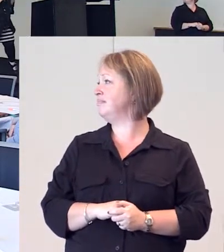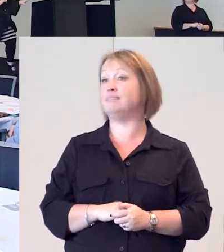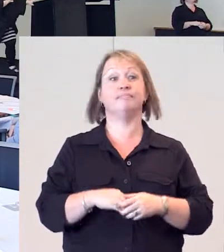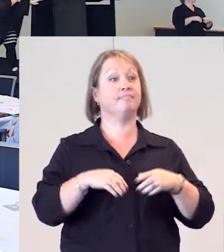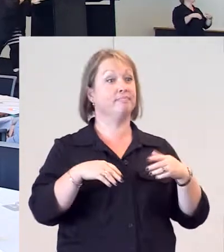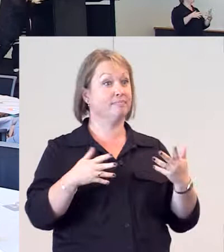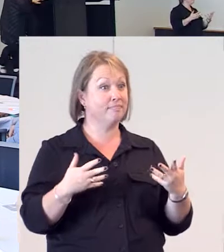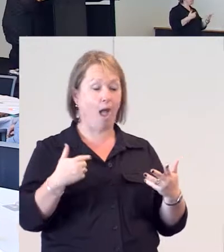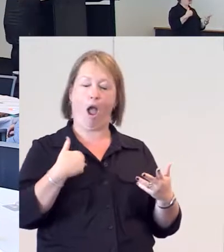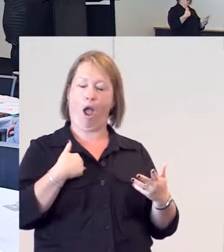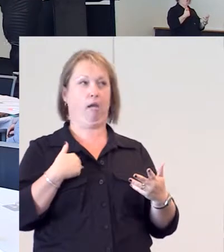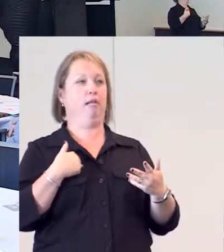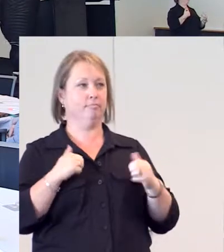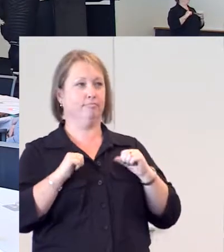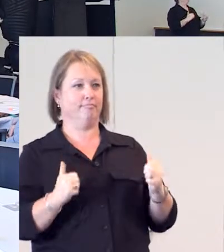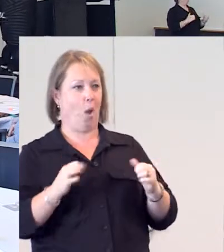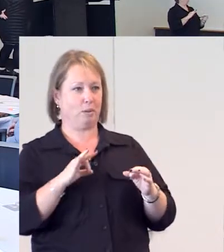And I wasn't quite prepared for that.